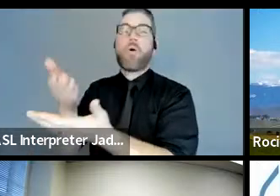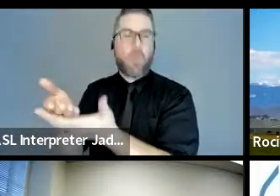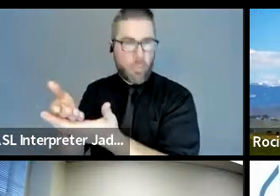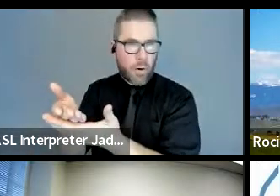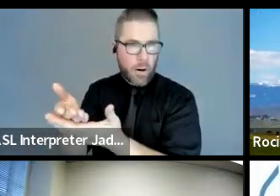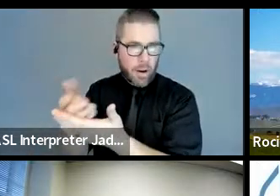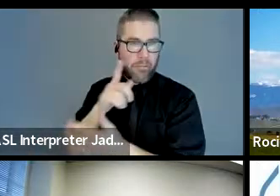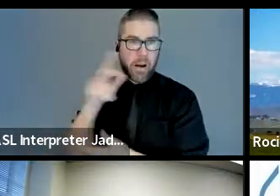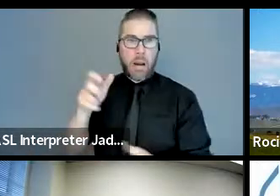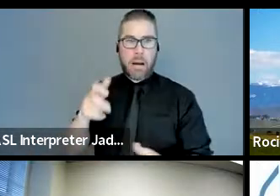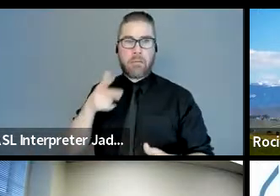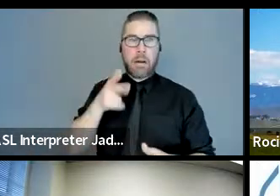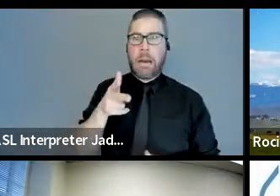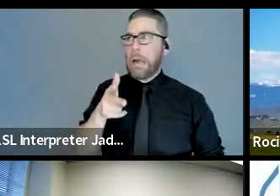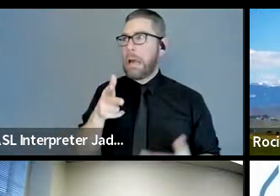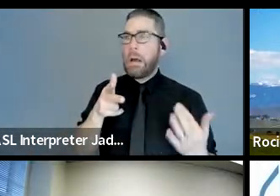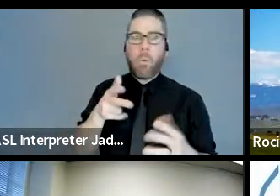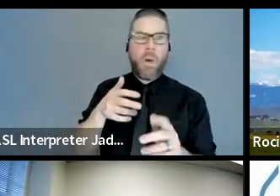is a railroad,